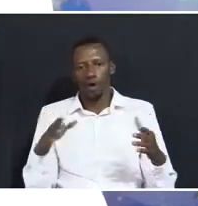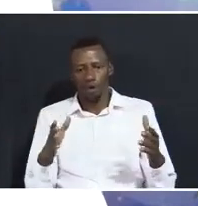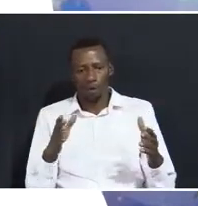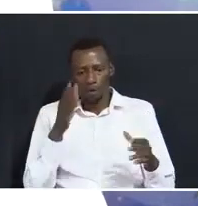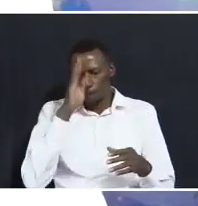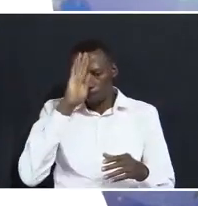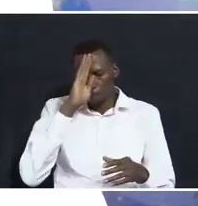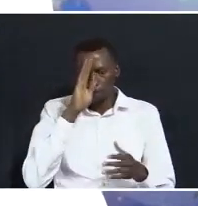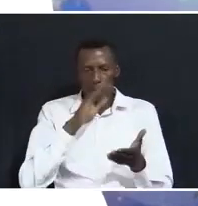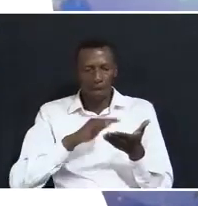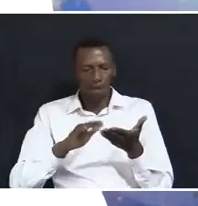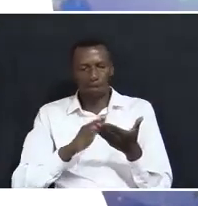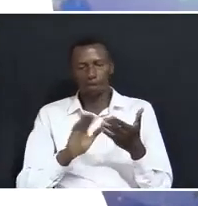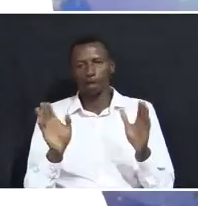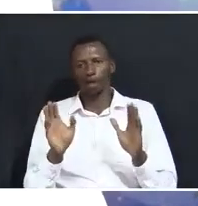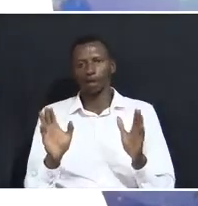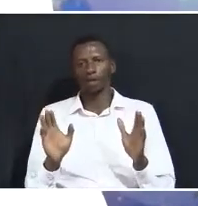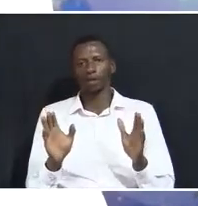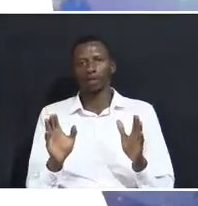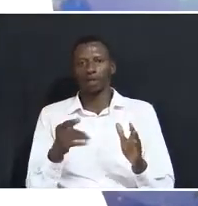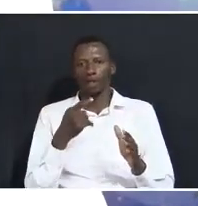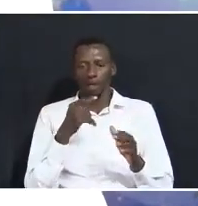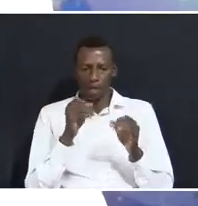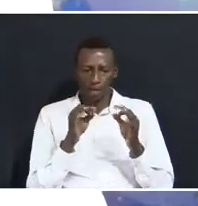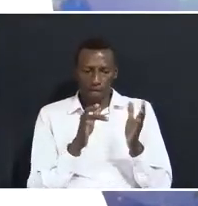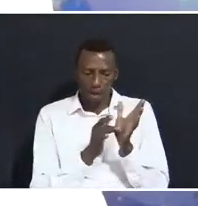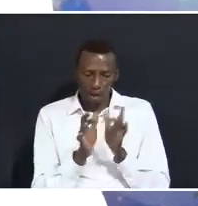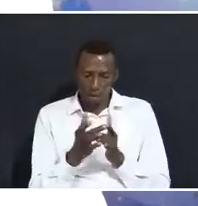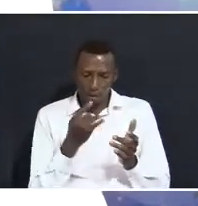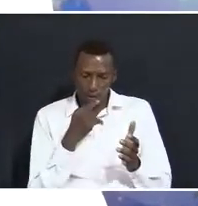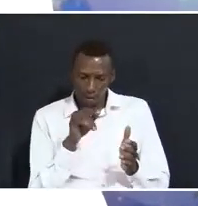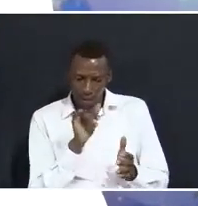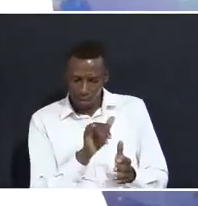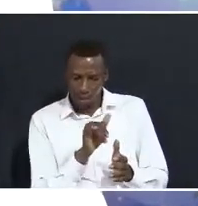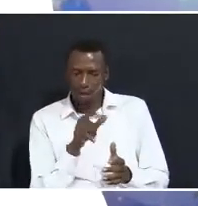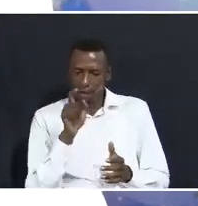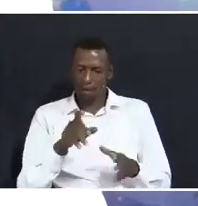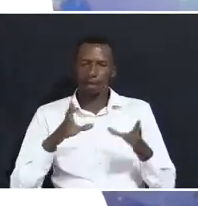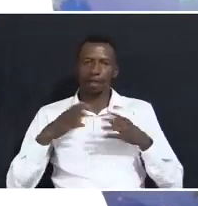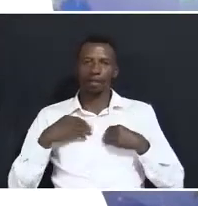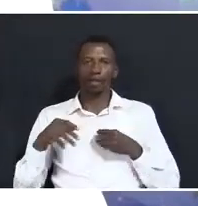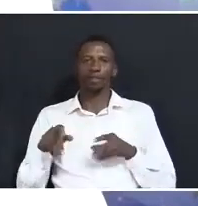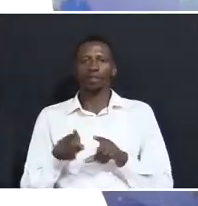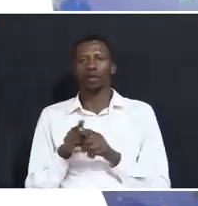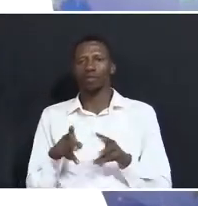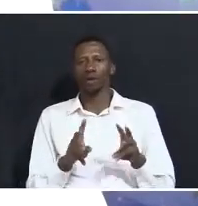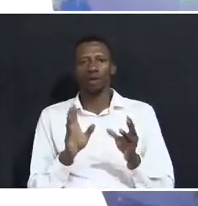and excuses. It says it, pick it the way it is, praise the name of the Lord.